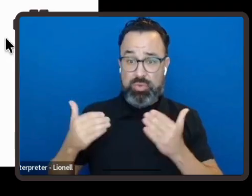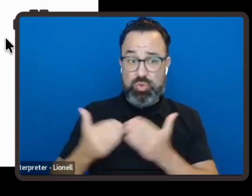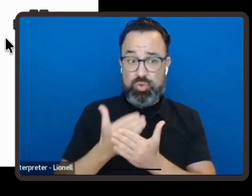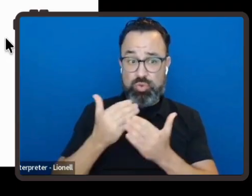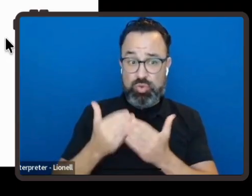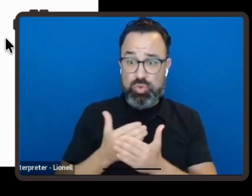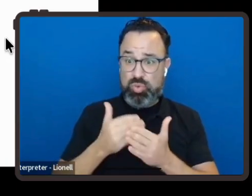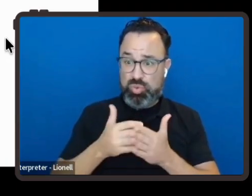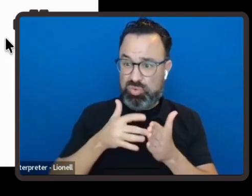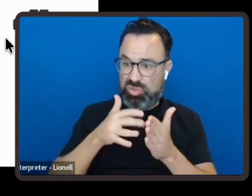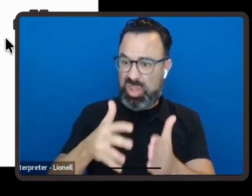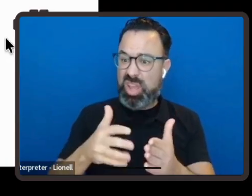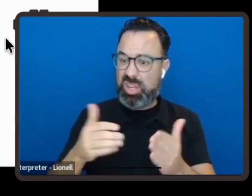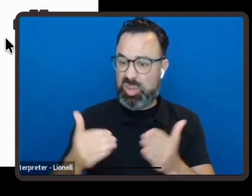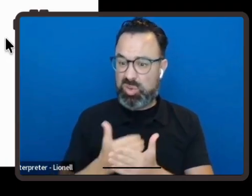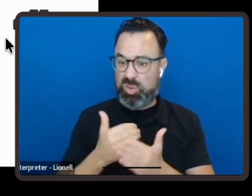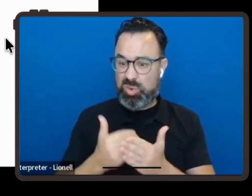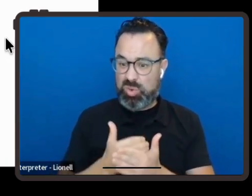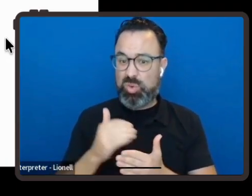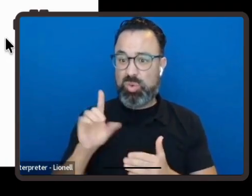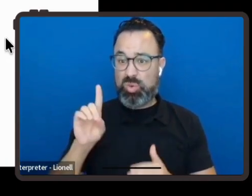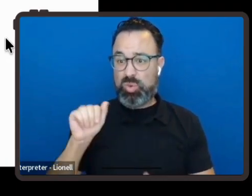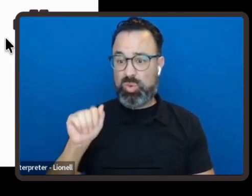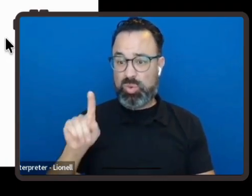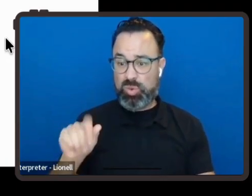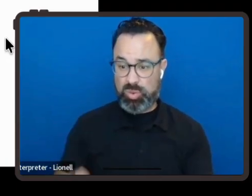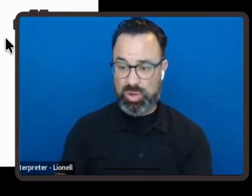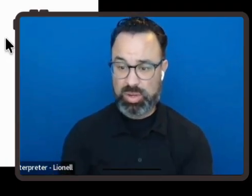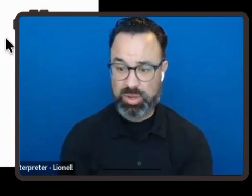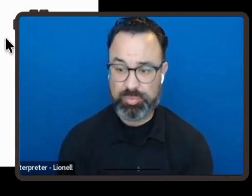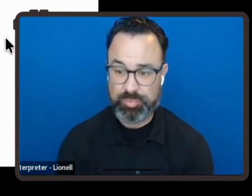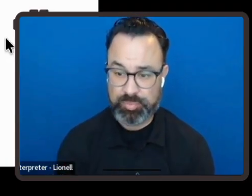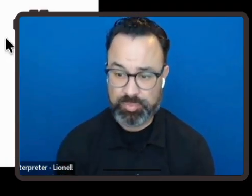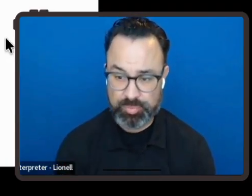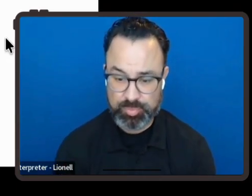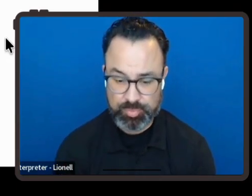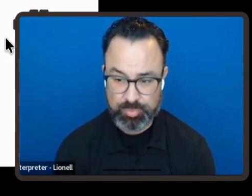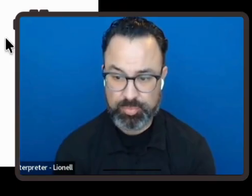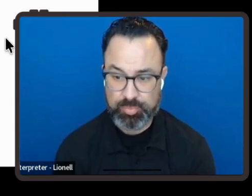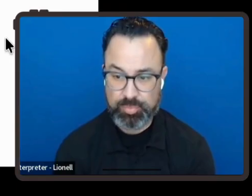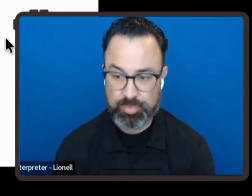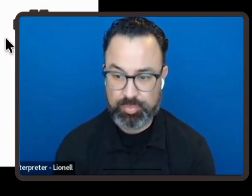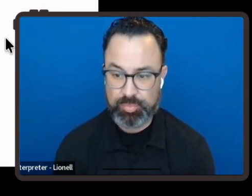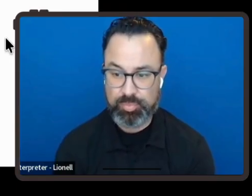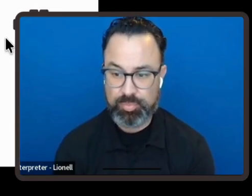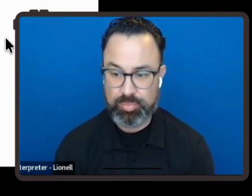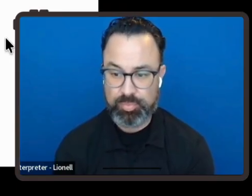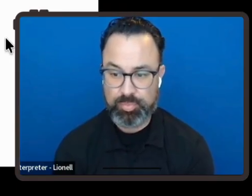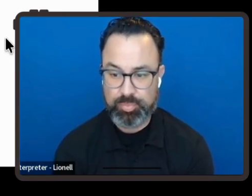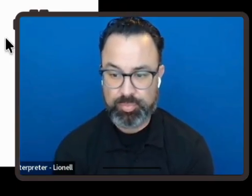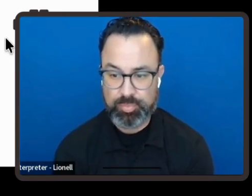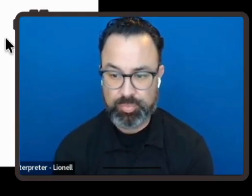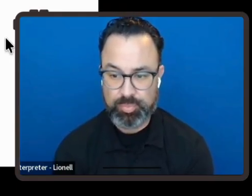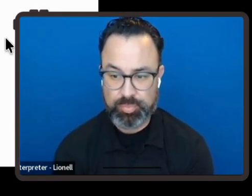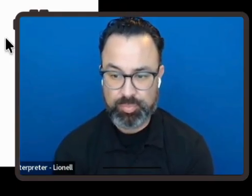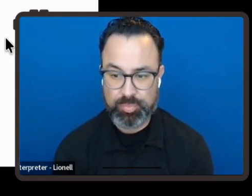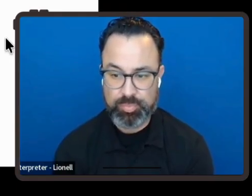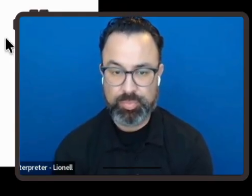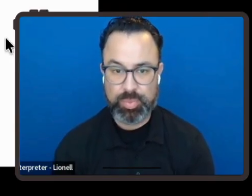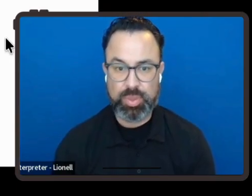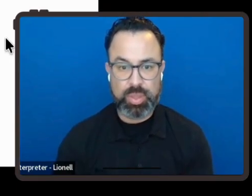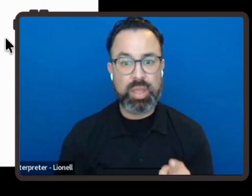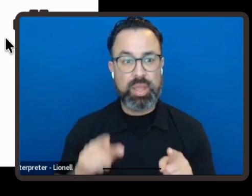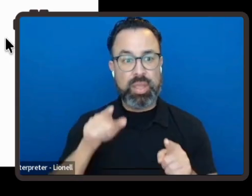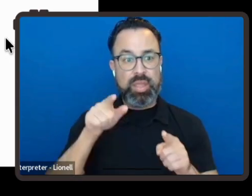a very, very simple one. It was translated into English and German. And